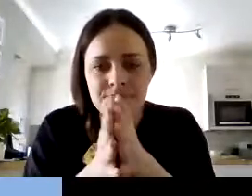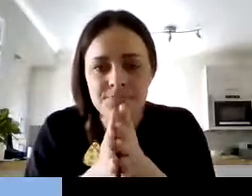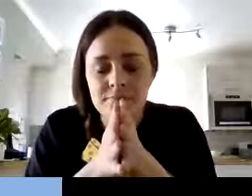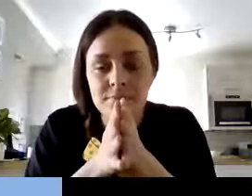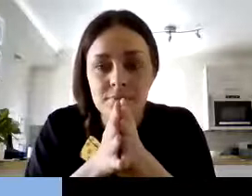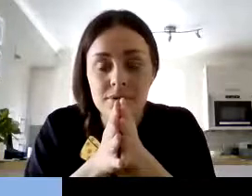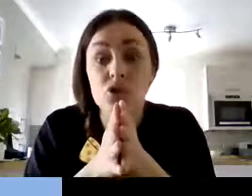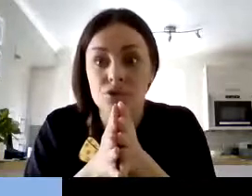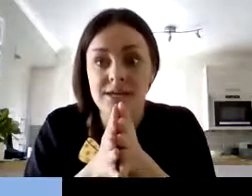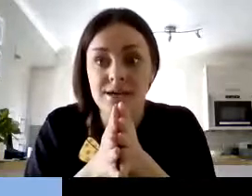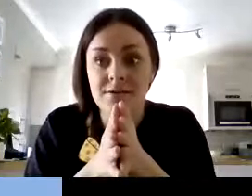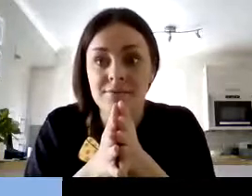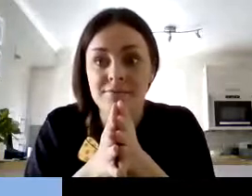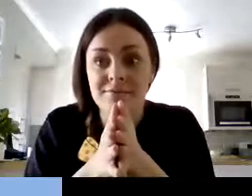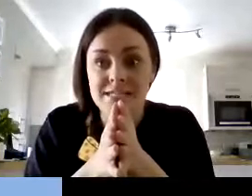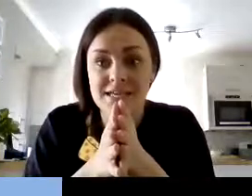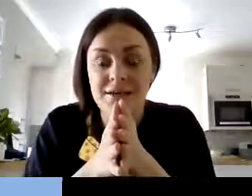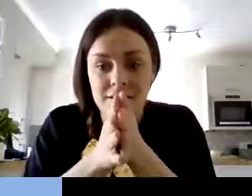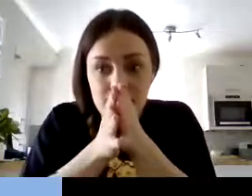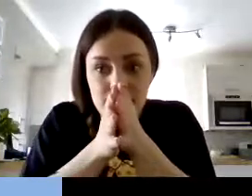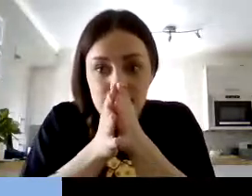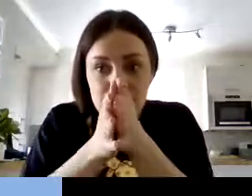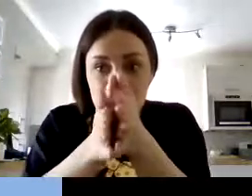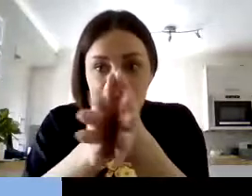Dragon. Your turn. Ready?